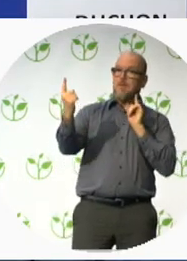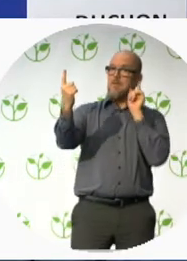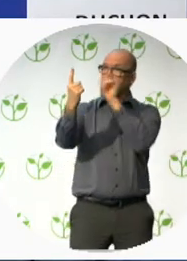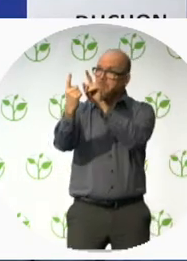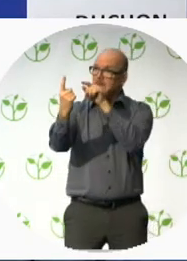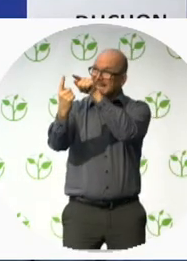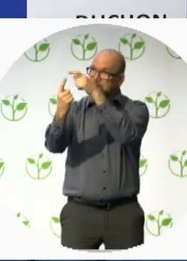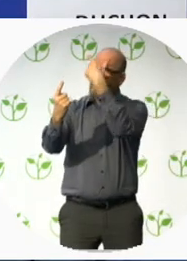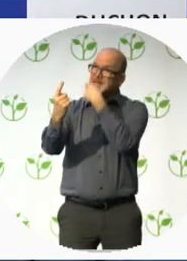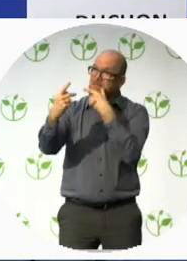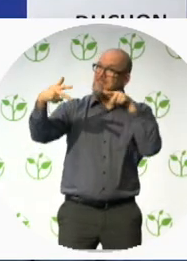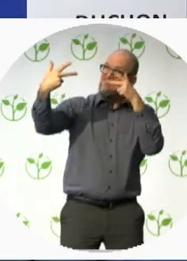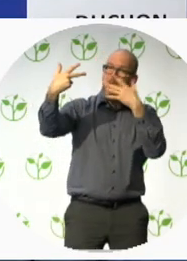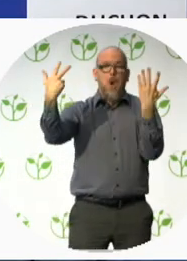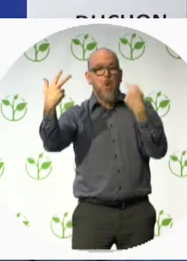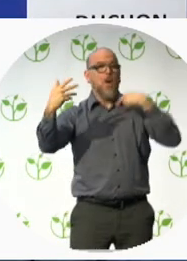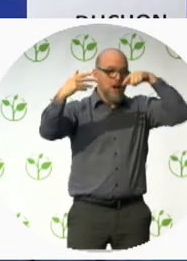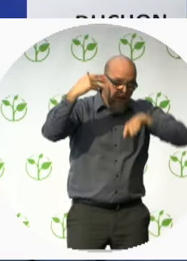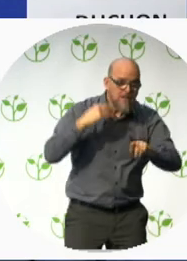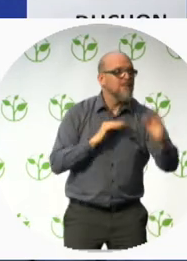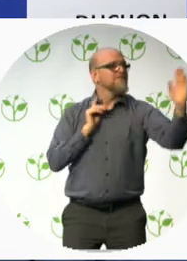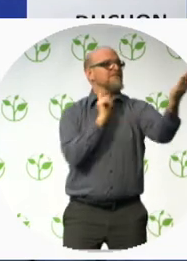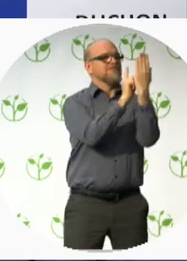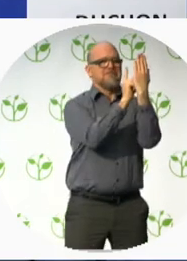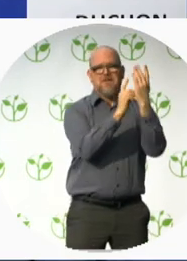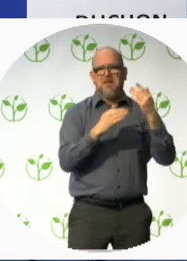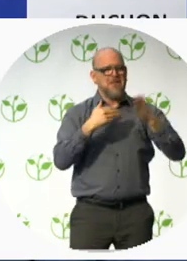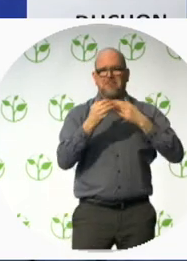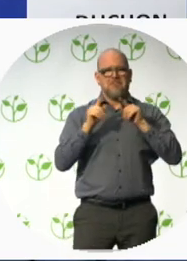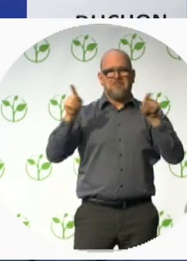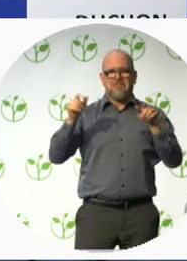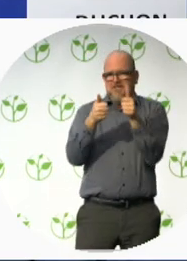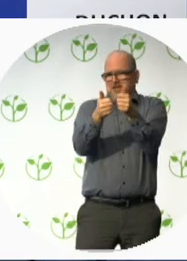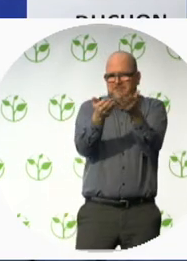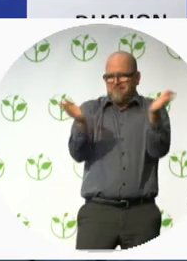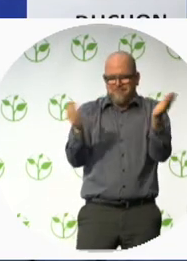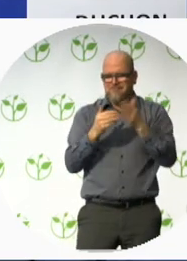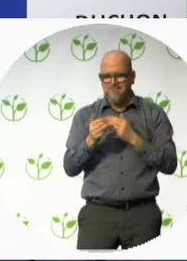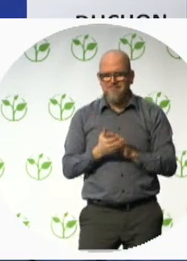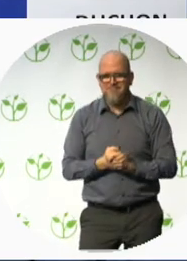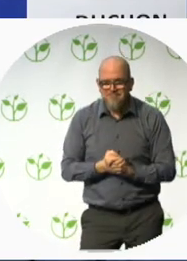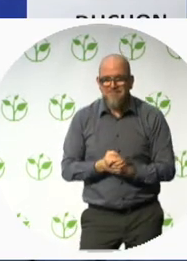It works because we have now three bank advisors which